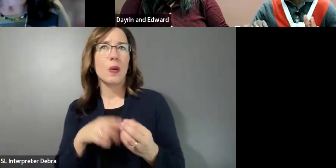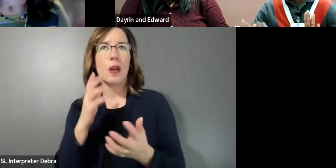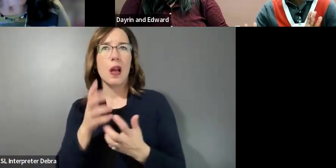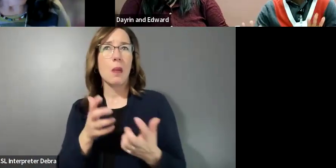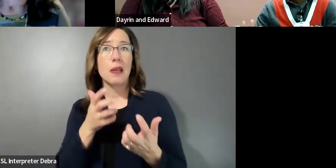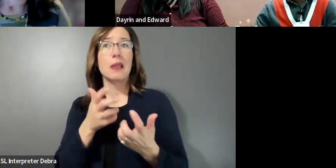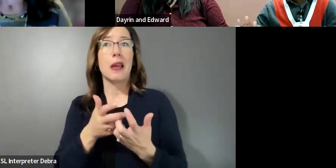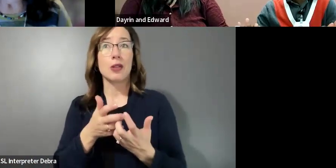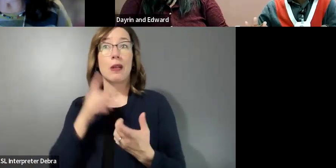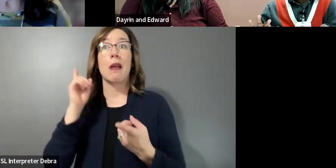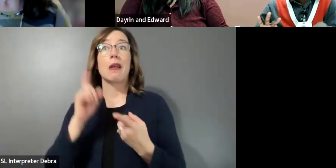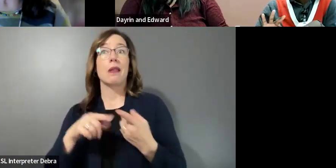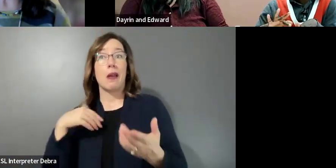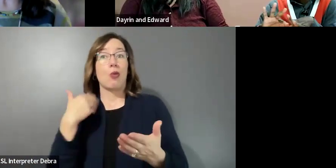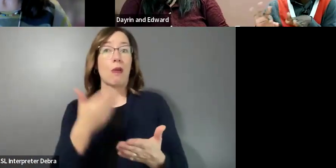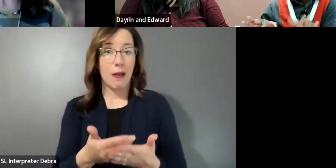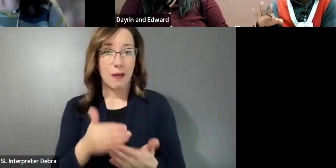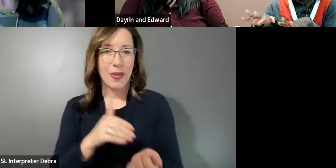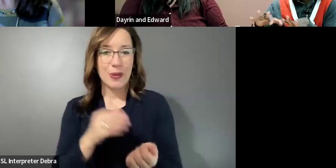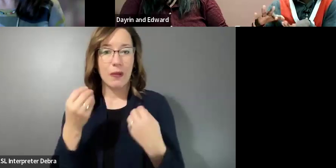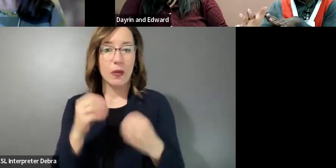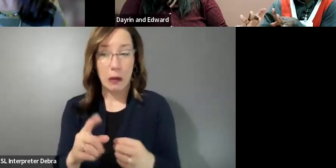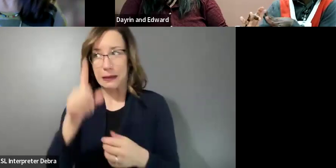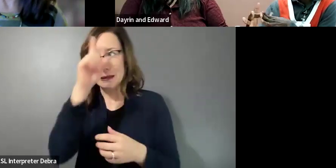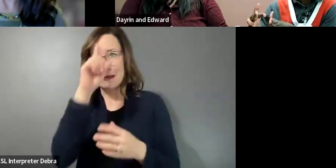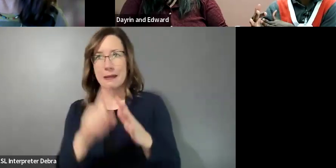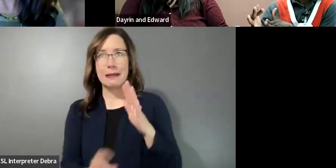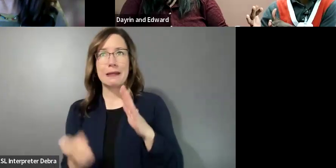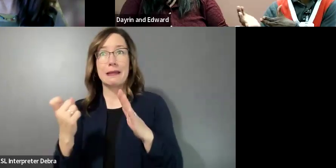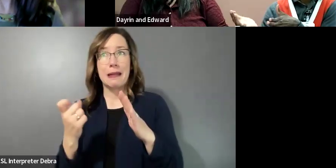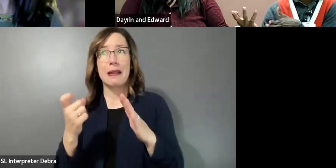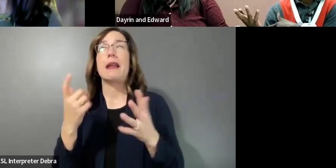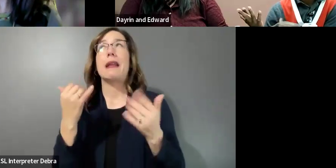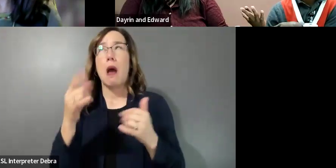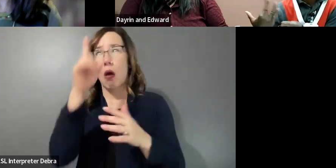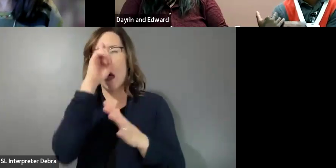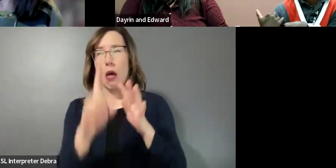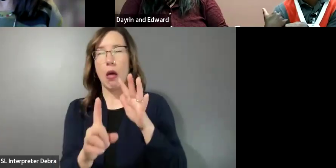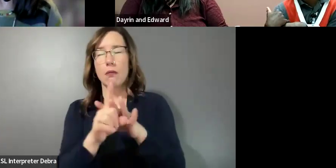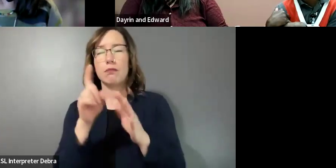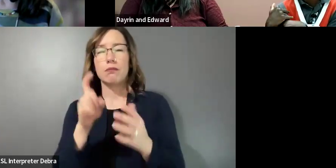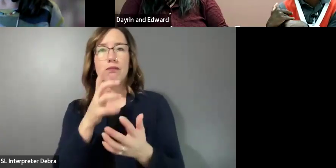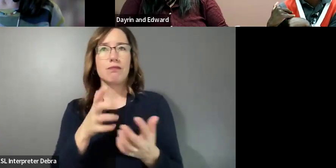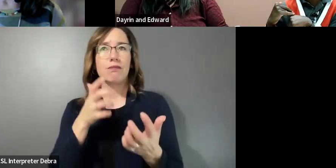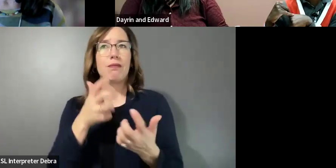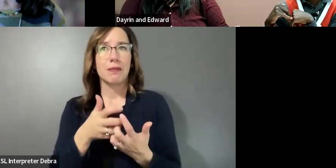accommodation until I get to the doctor's office when I make appointments. Unfortunately,